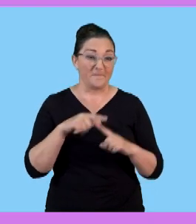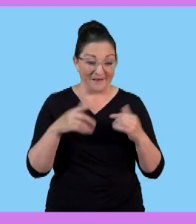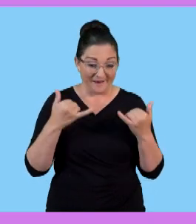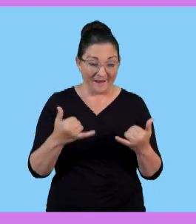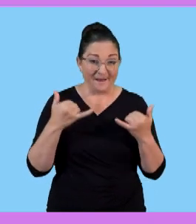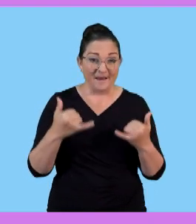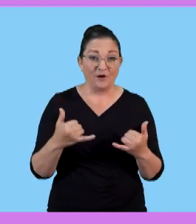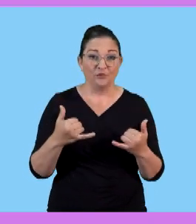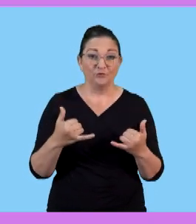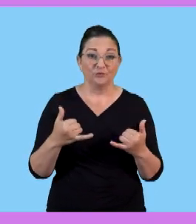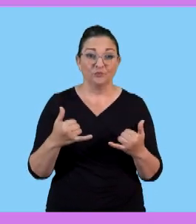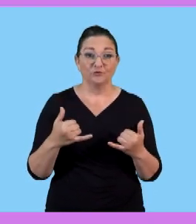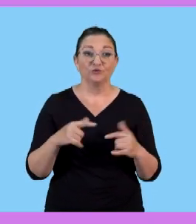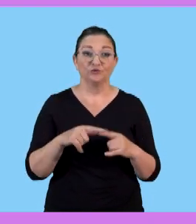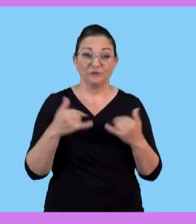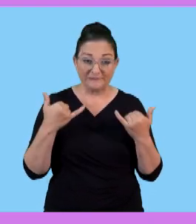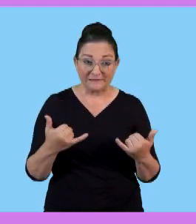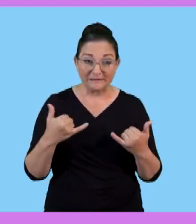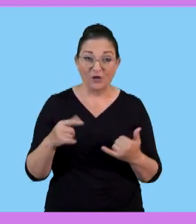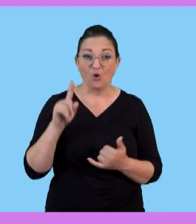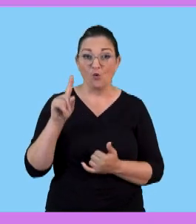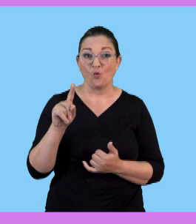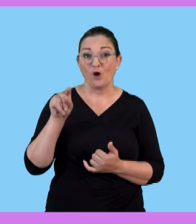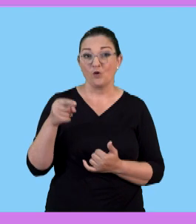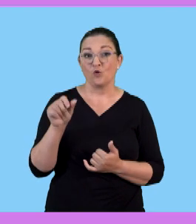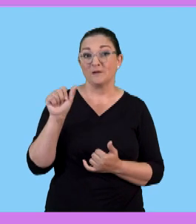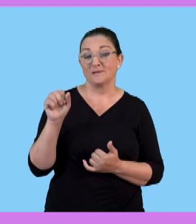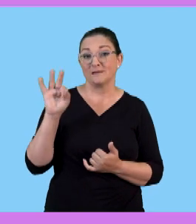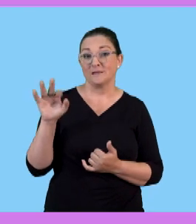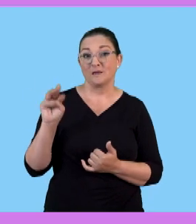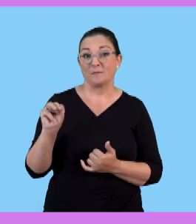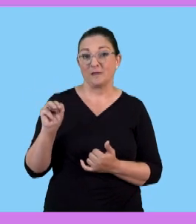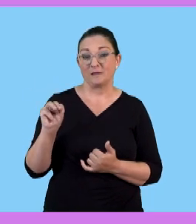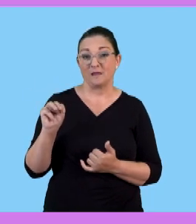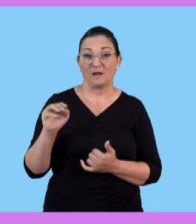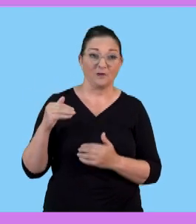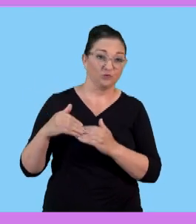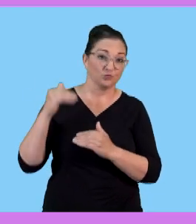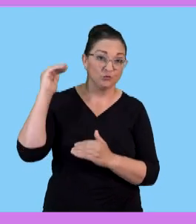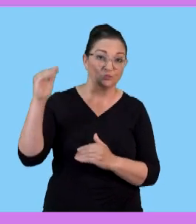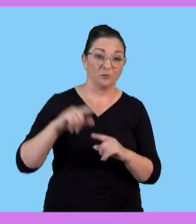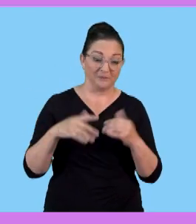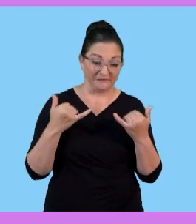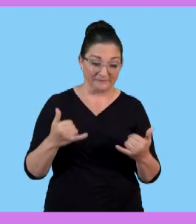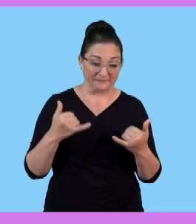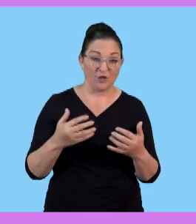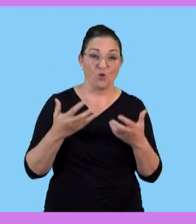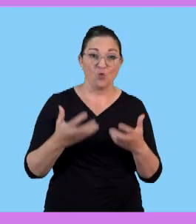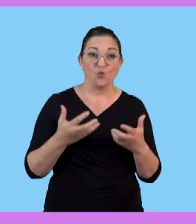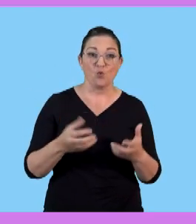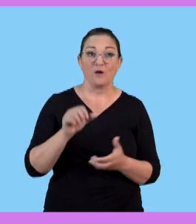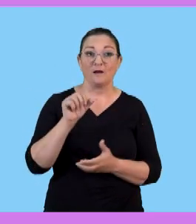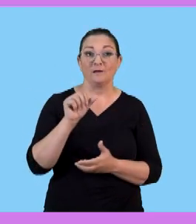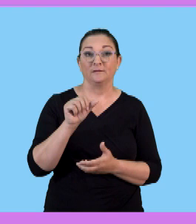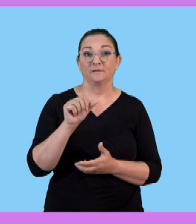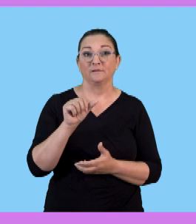indicate, remember, currently, right, it says she is currently 1.63 meters tall, and she currently weighs